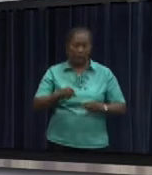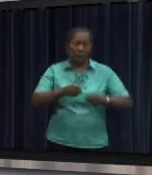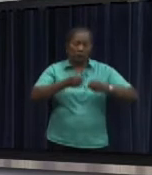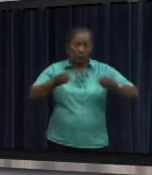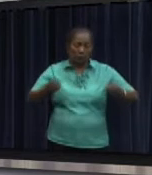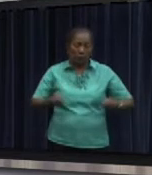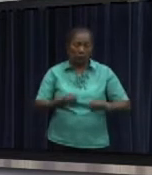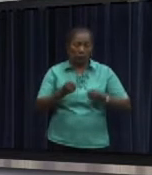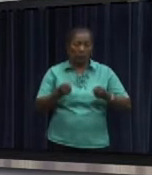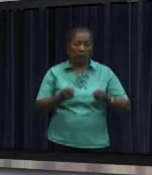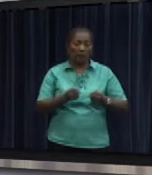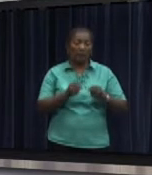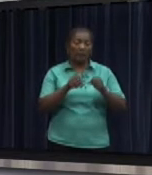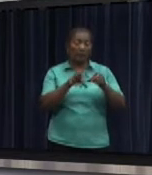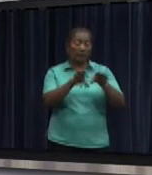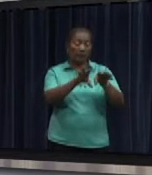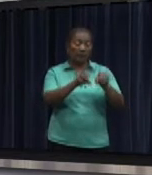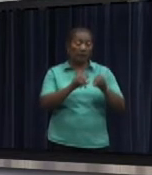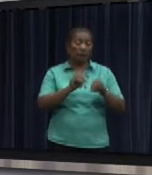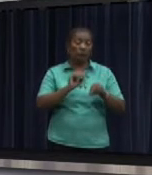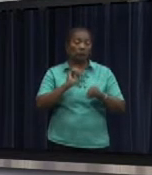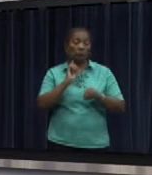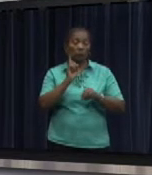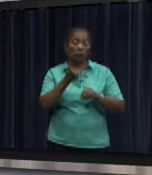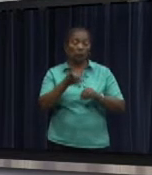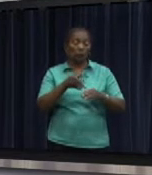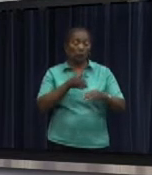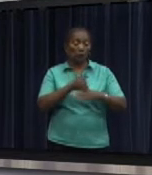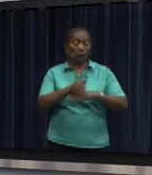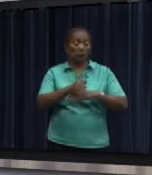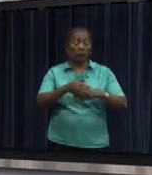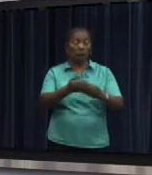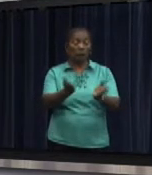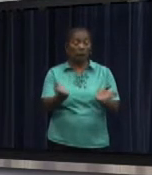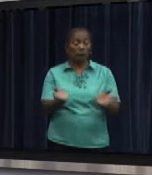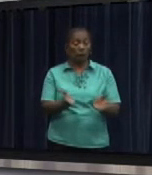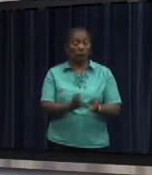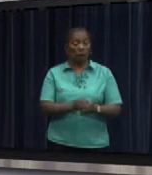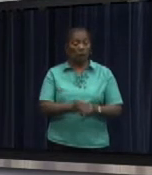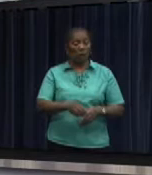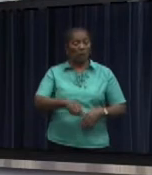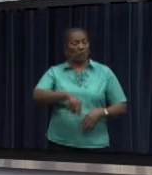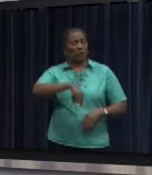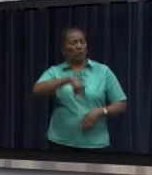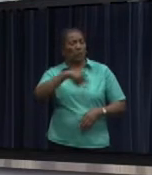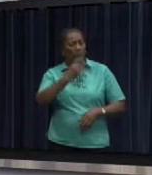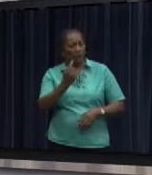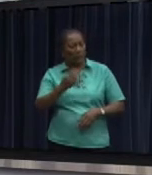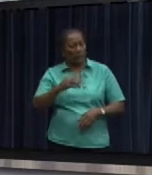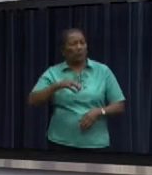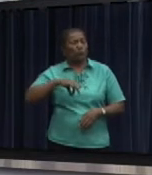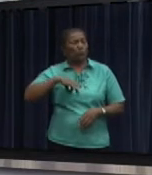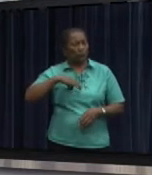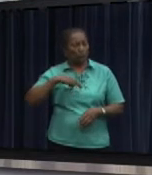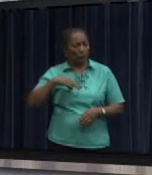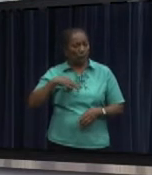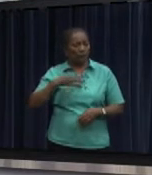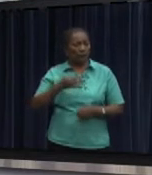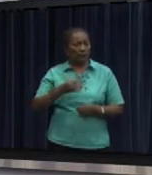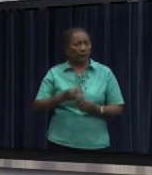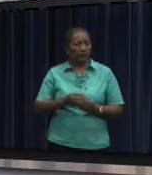to implement. It regards a list of 25 measures to increase state income